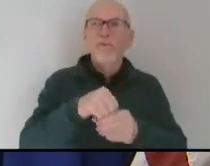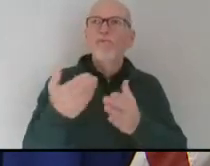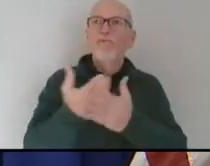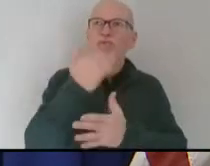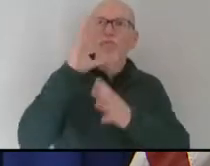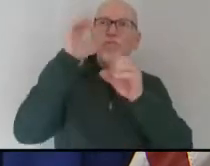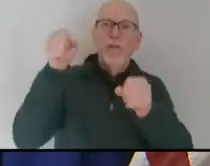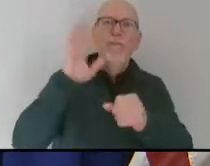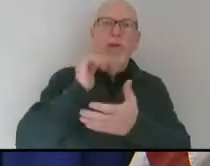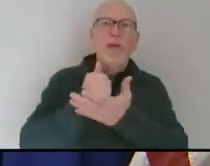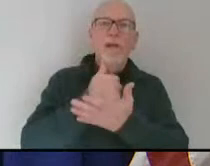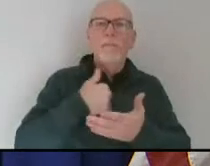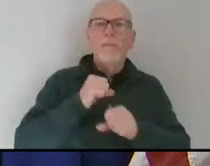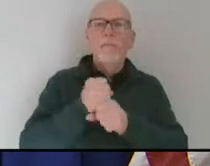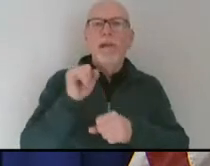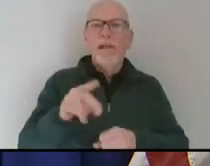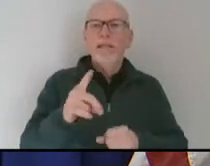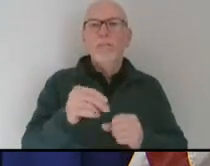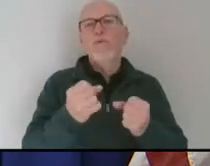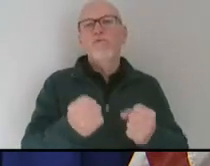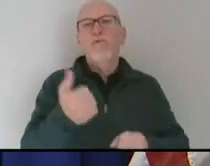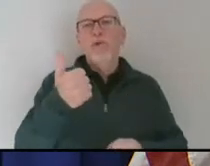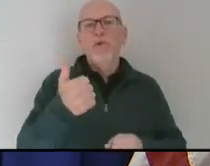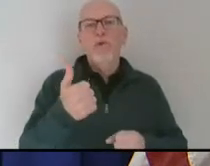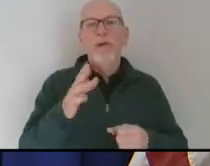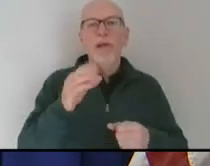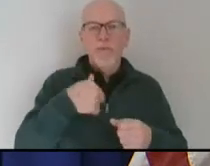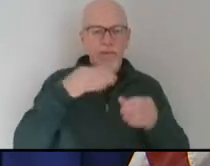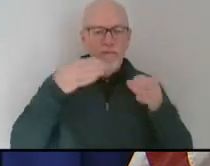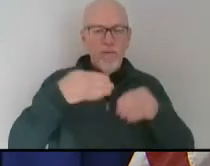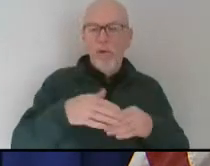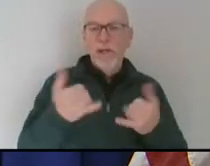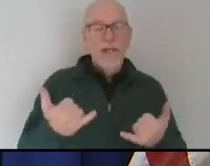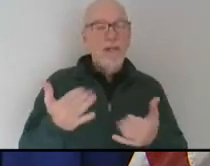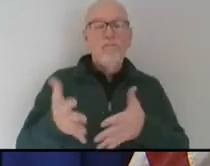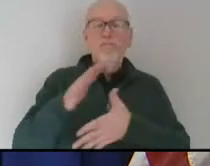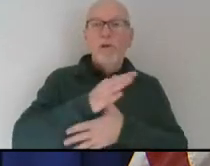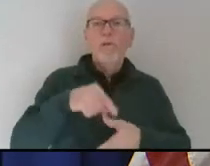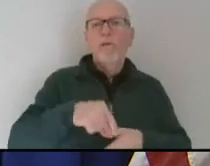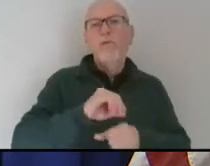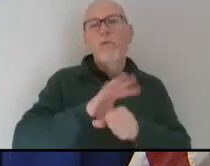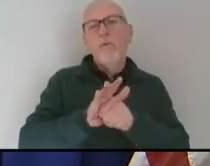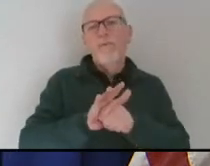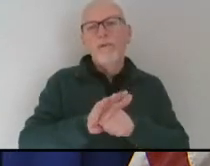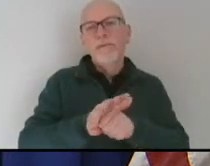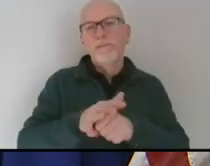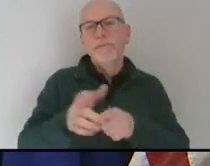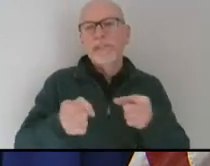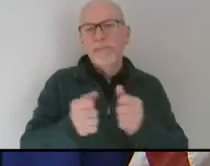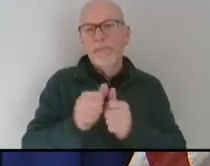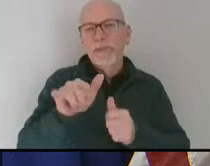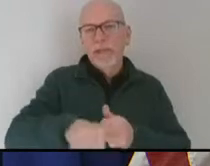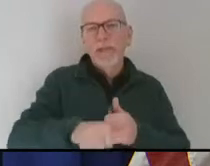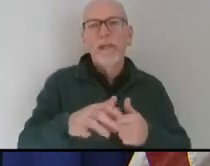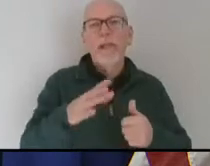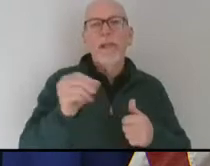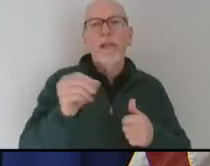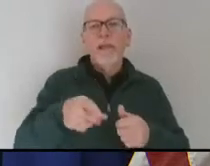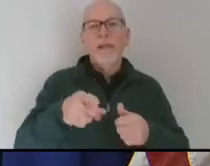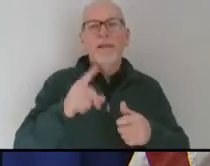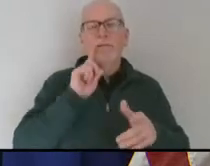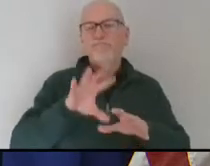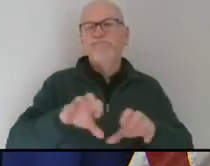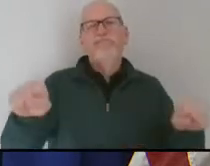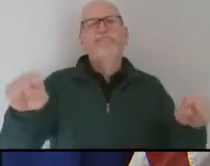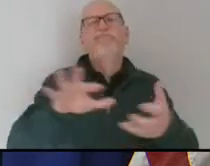to help us make Indiana stronger. And the first things first, and it's dealing with COVID-19 and its ravaging effects that it's had